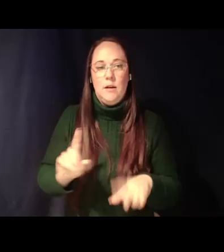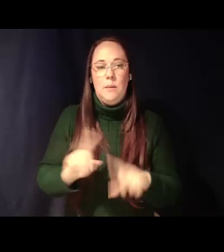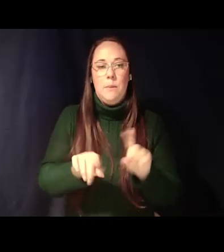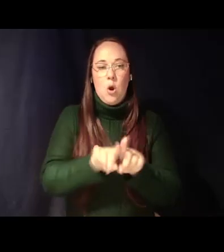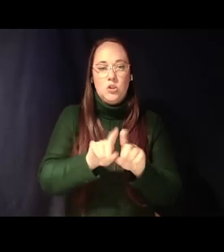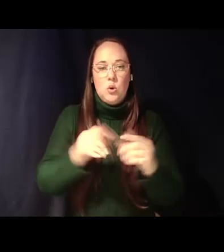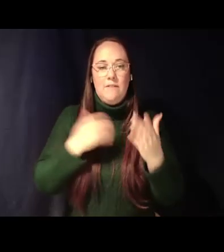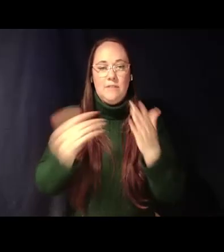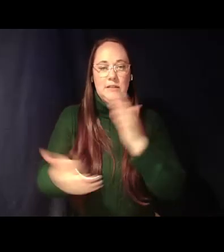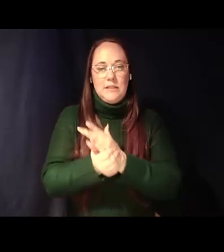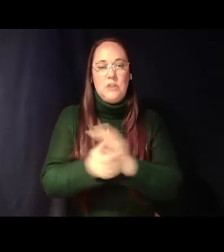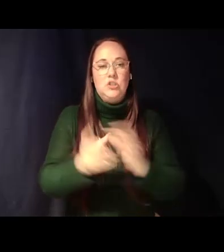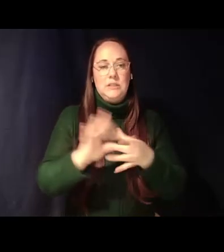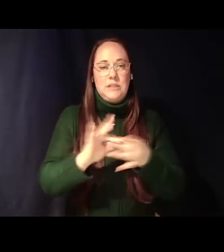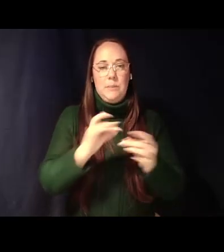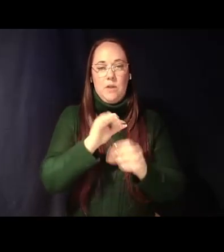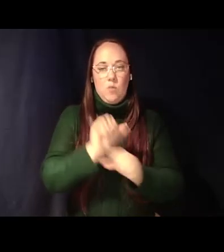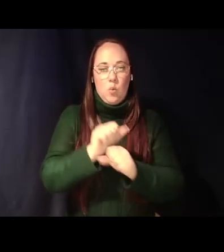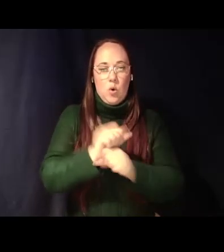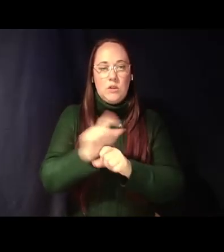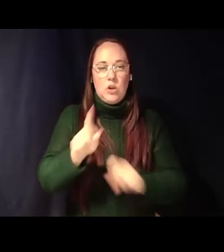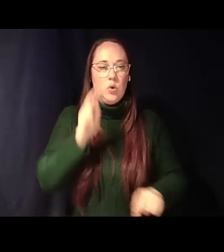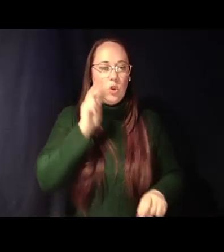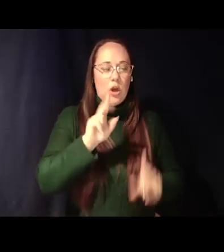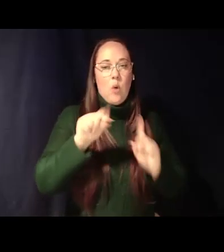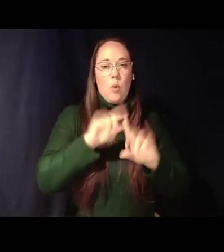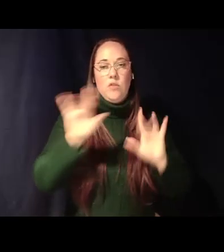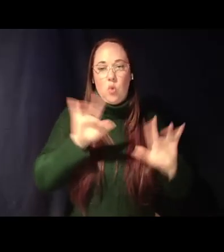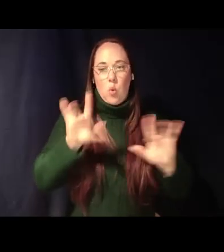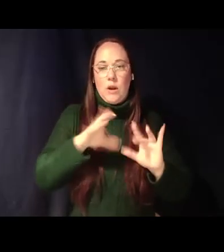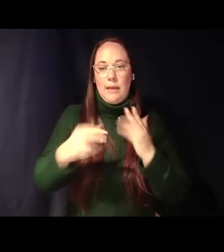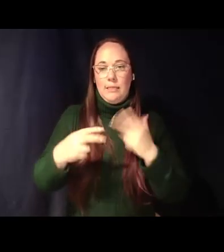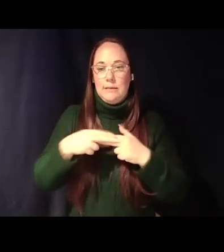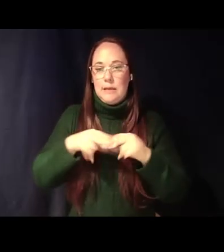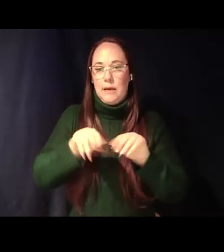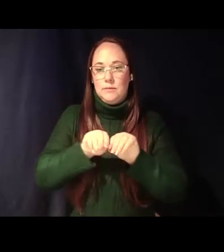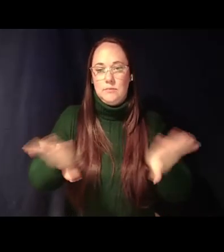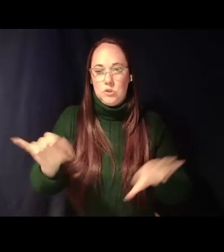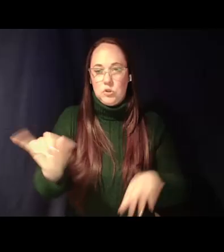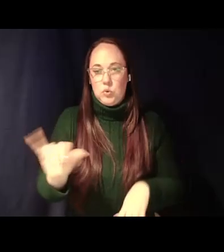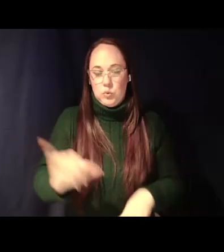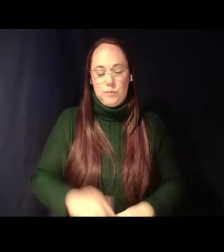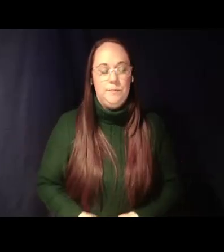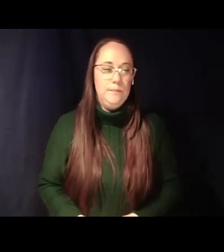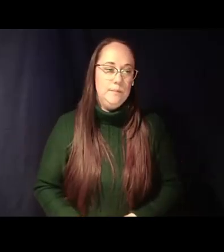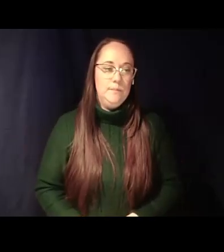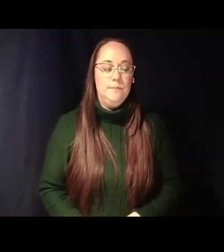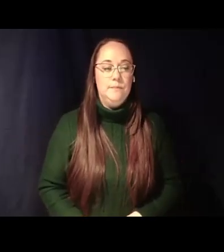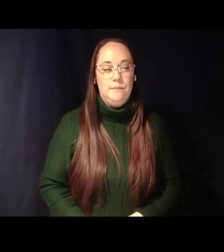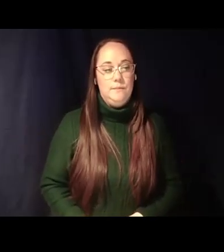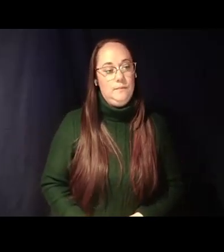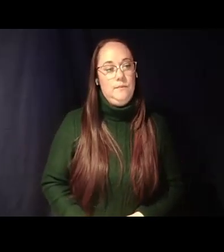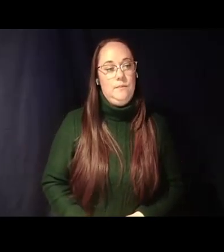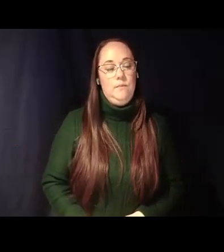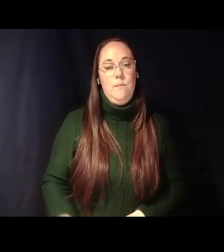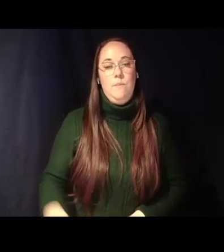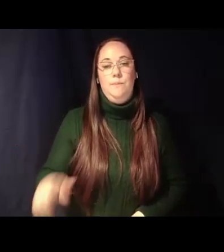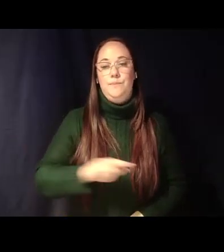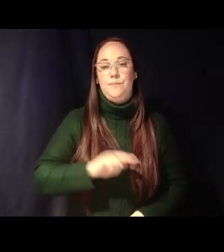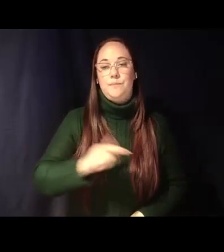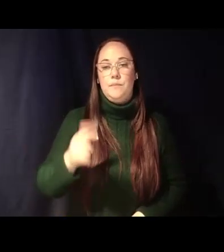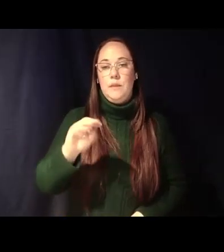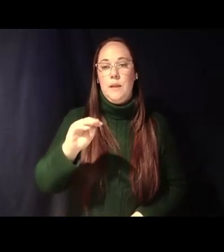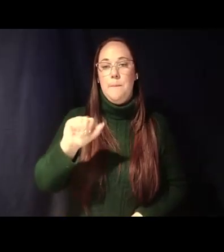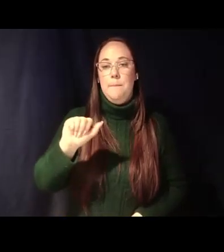can look at when this recording and the slides come out to you in the coming weeks. So with that, I will turn it over to